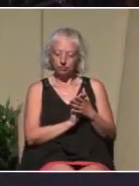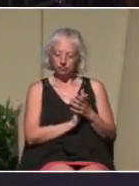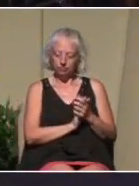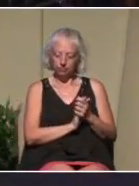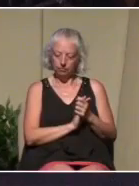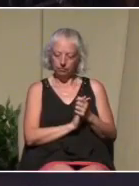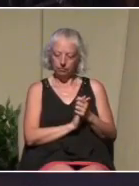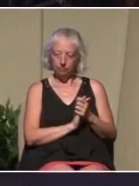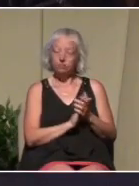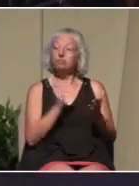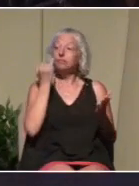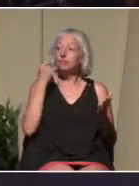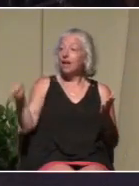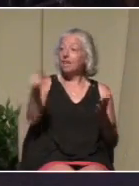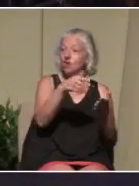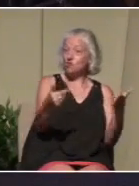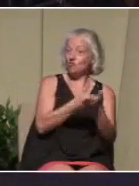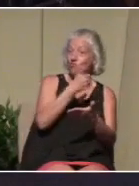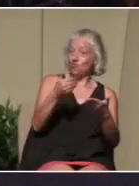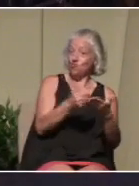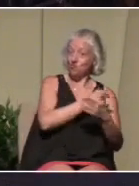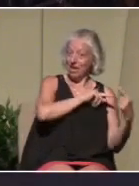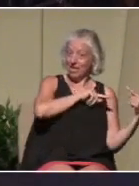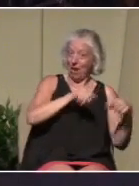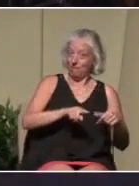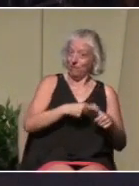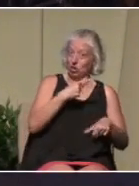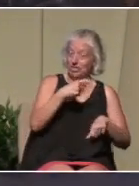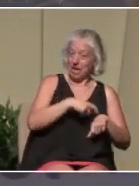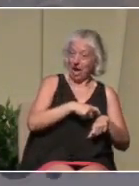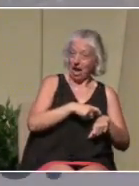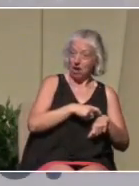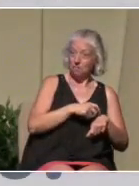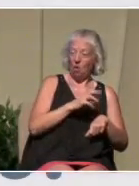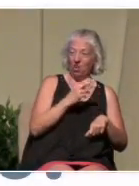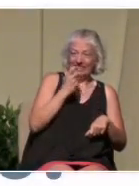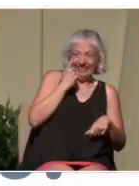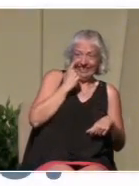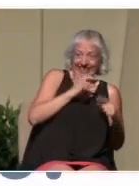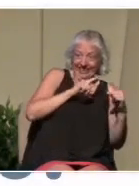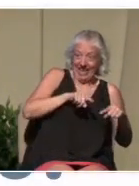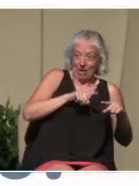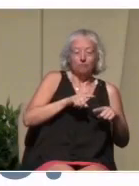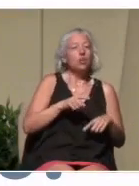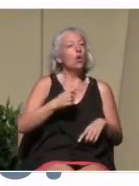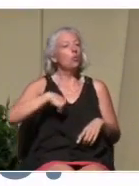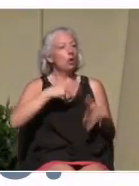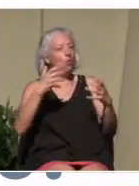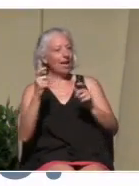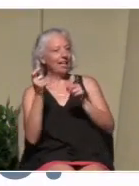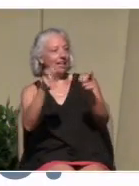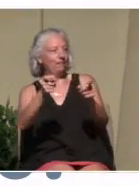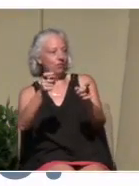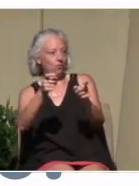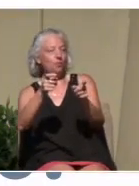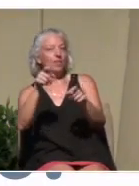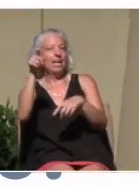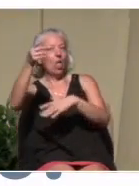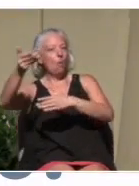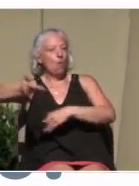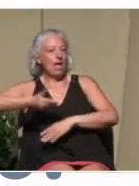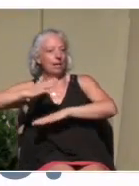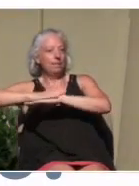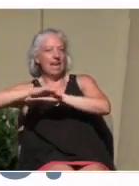is, if you're new here, we have a gift for you at the welcome desk, and we hope you'll go by